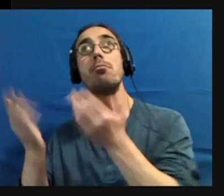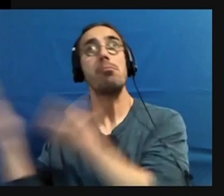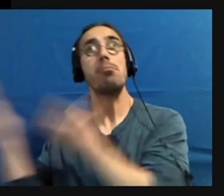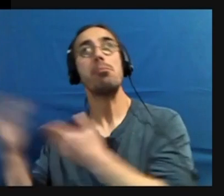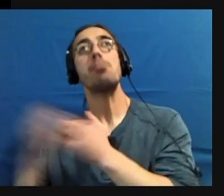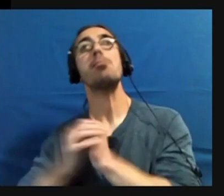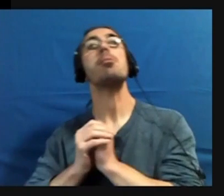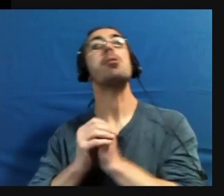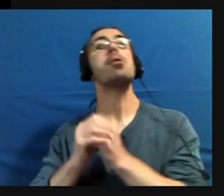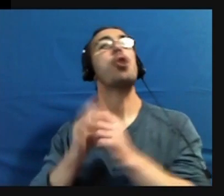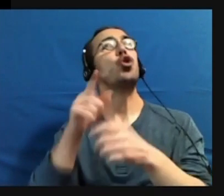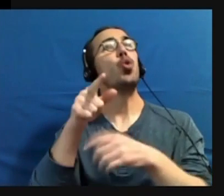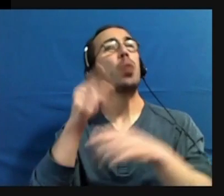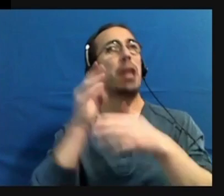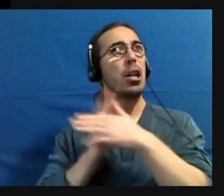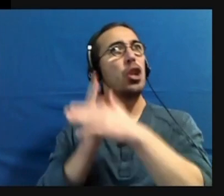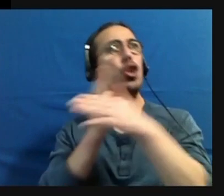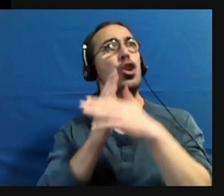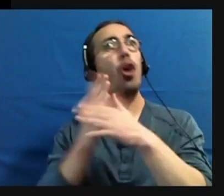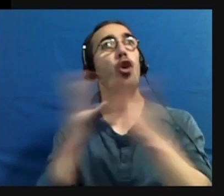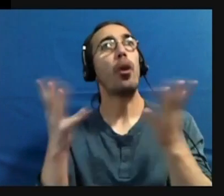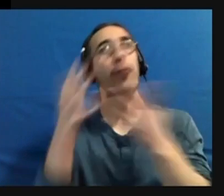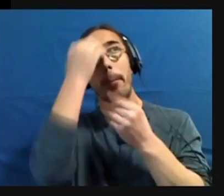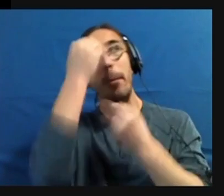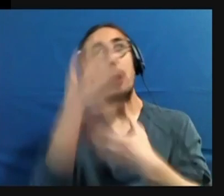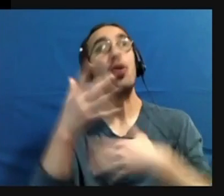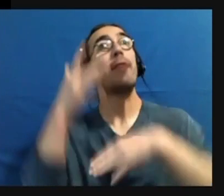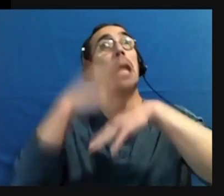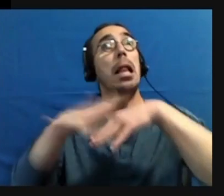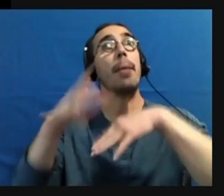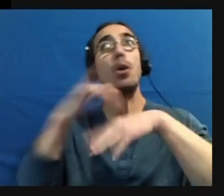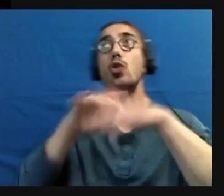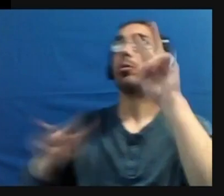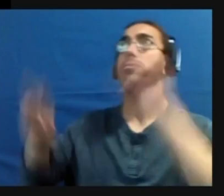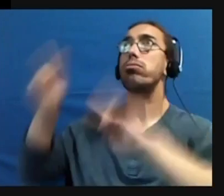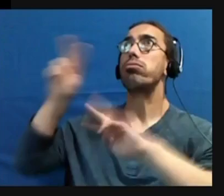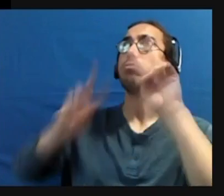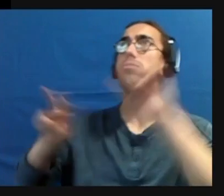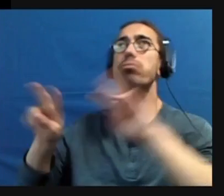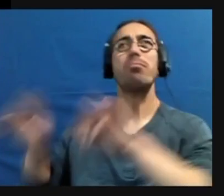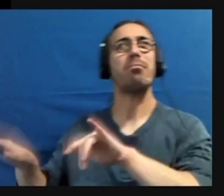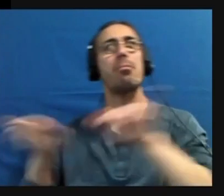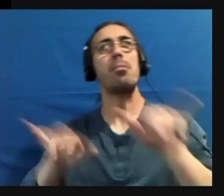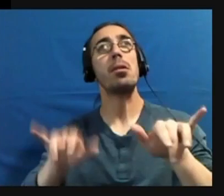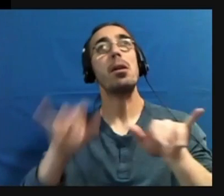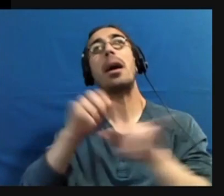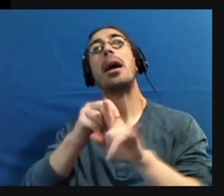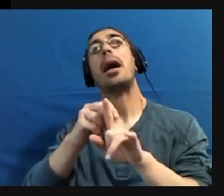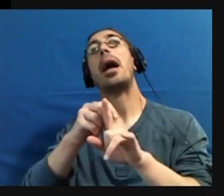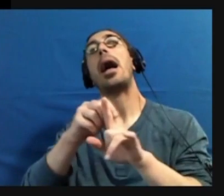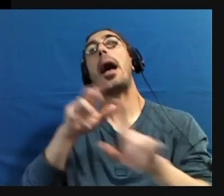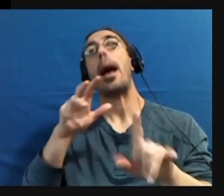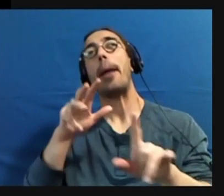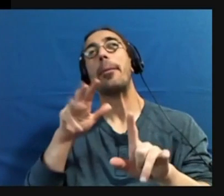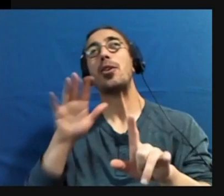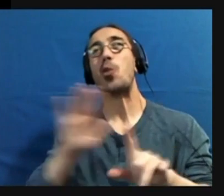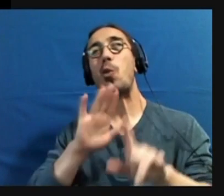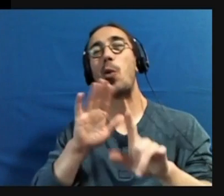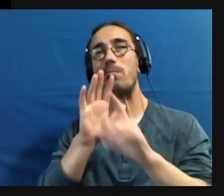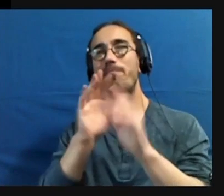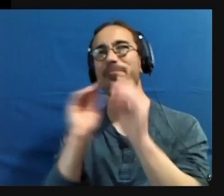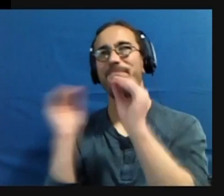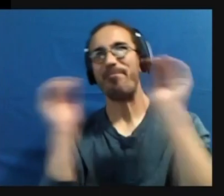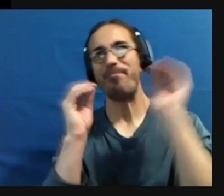have a lot of information available, and that just enhances learning because you have now